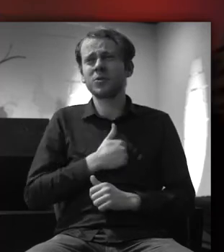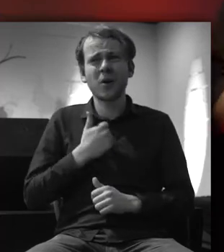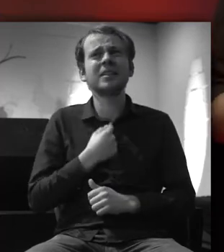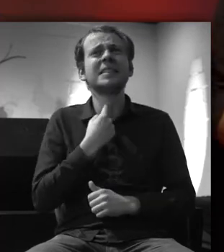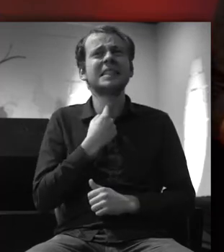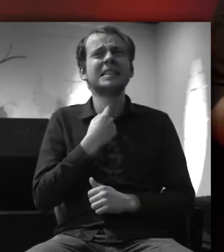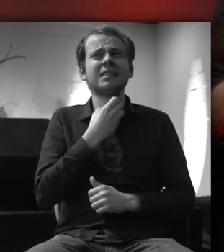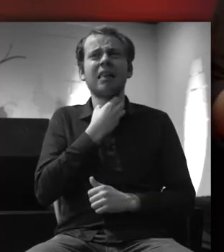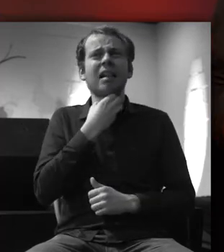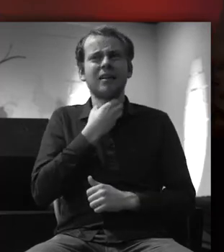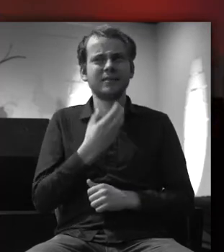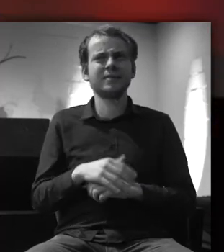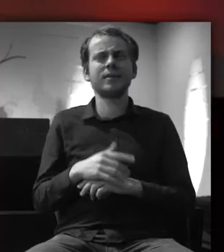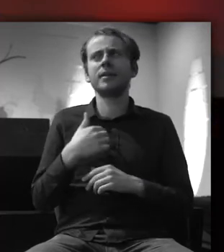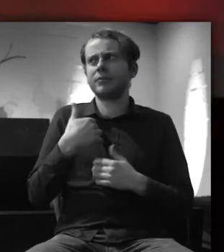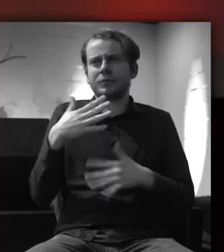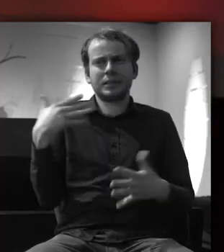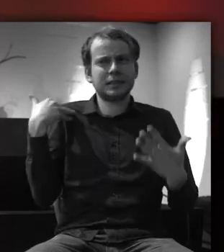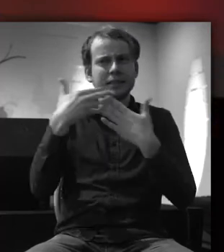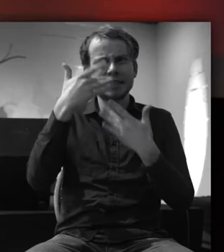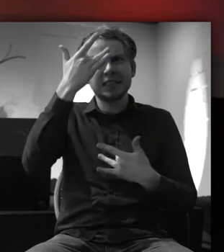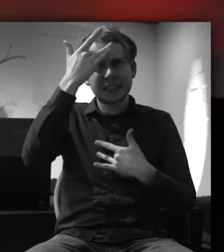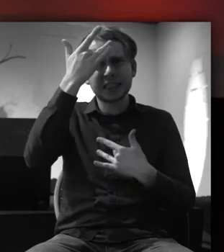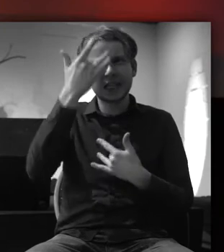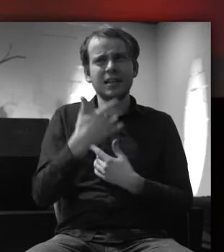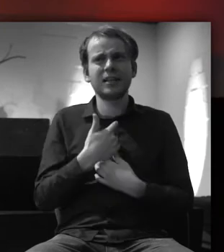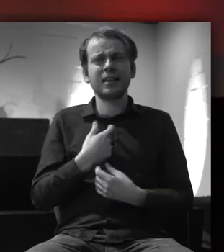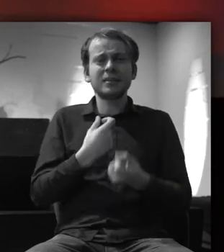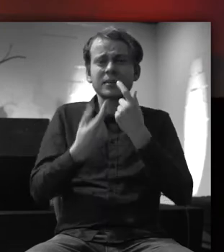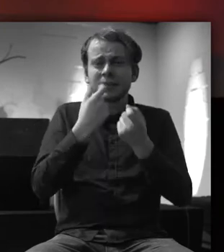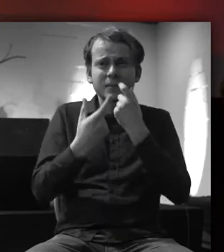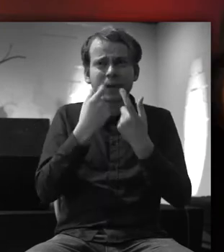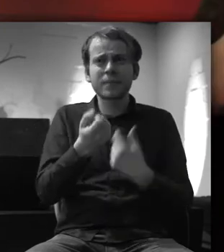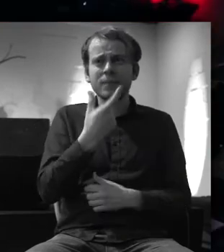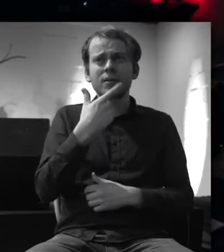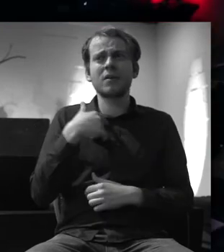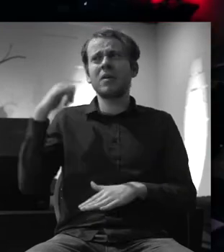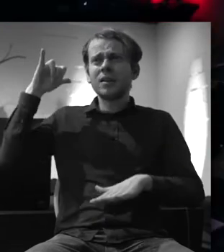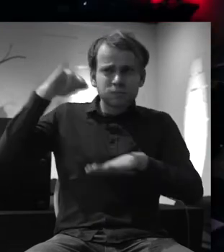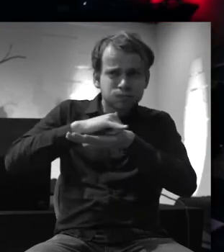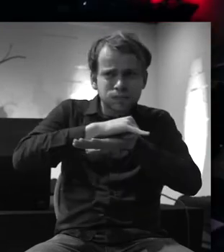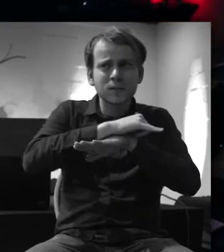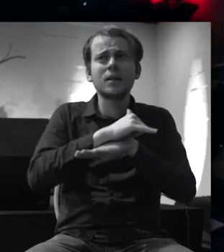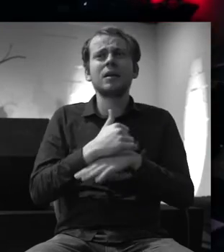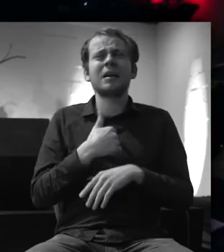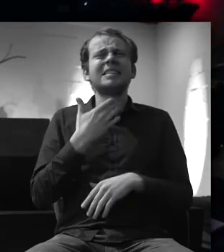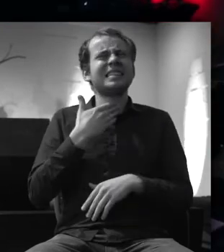had to take, I don't know, like a couple of dozen of medicament to be able to fly here. So just excuse my voice if it's not really clear.